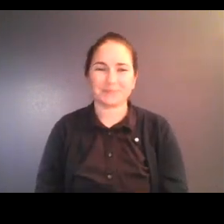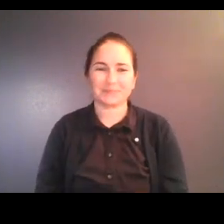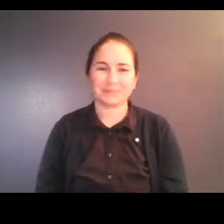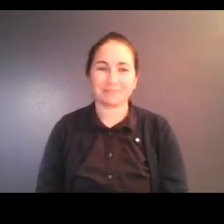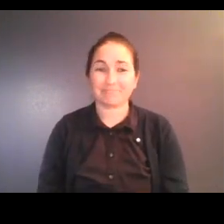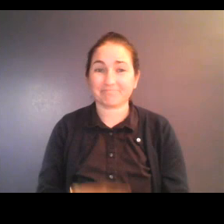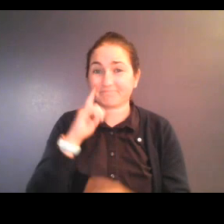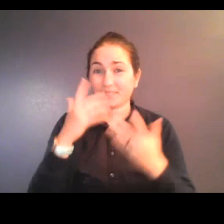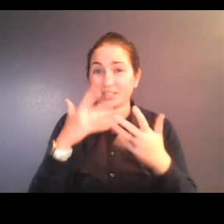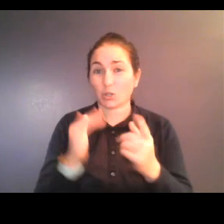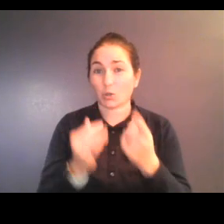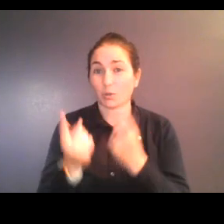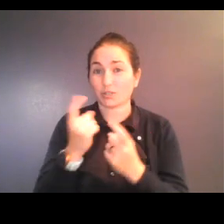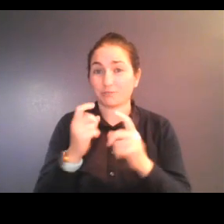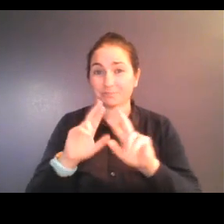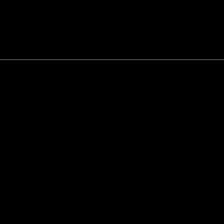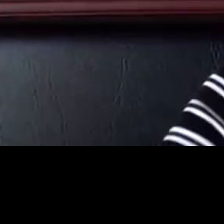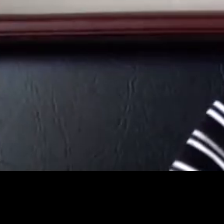that's it. So question time.